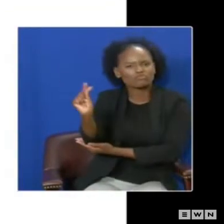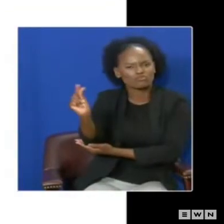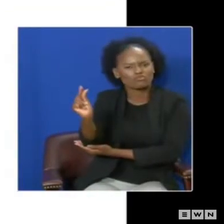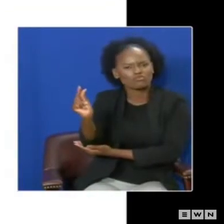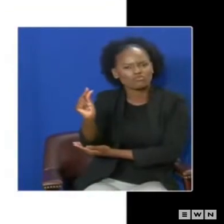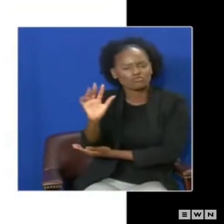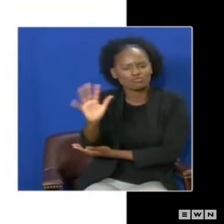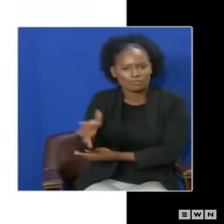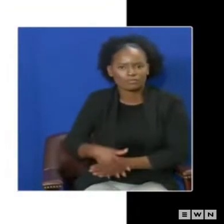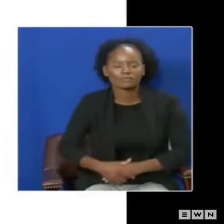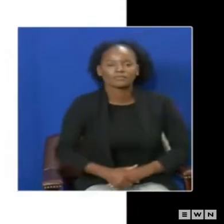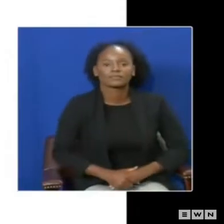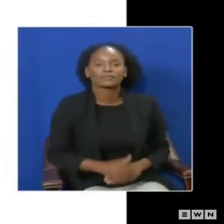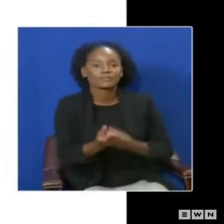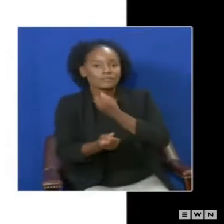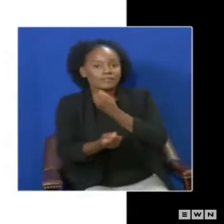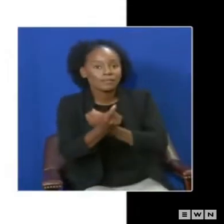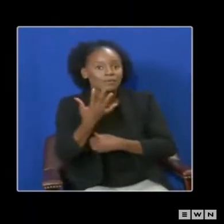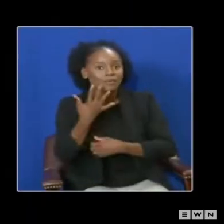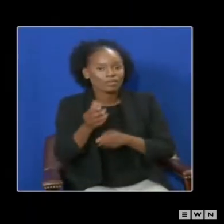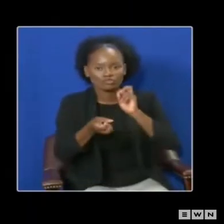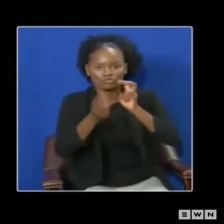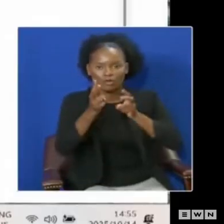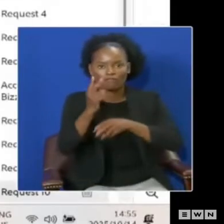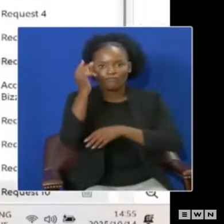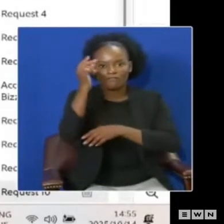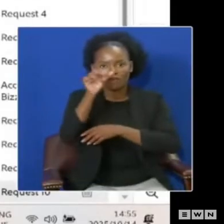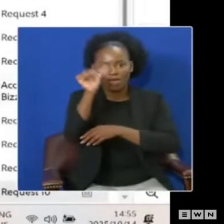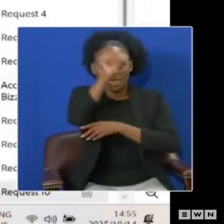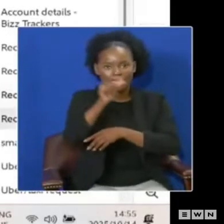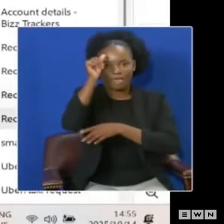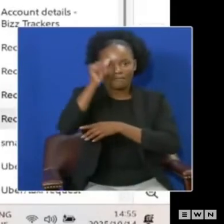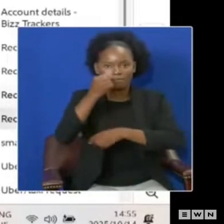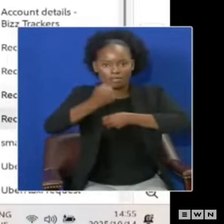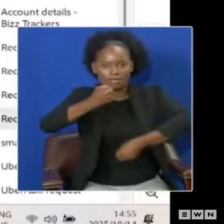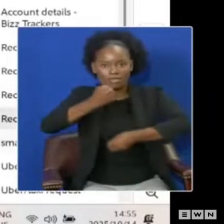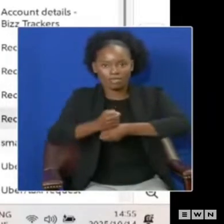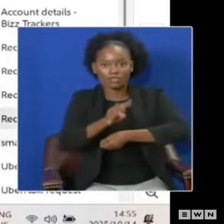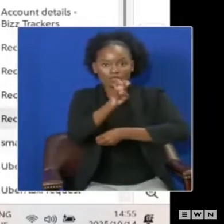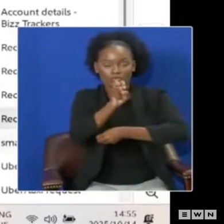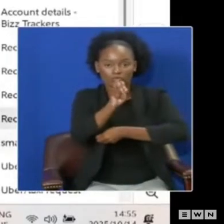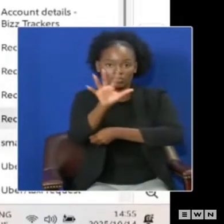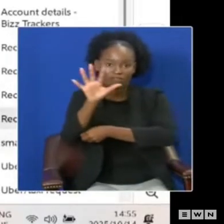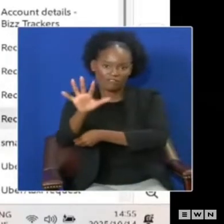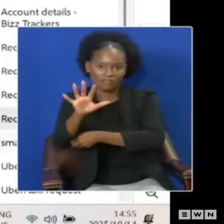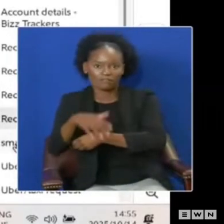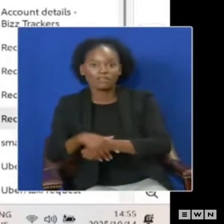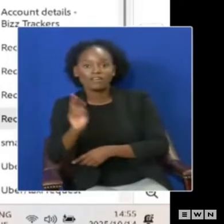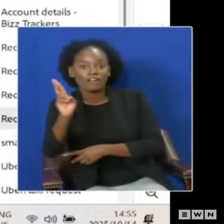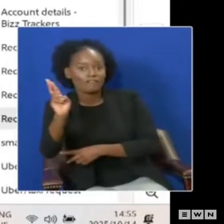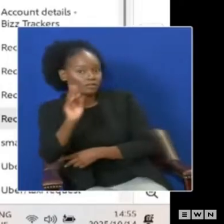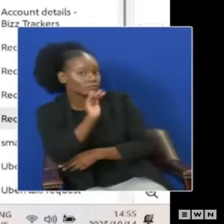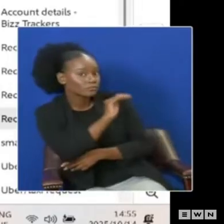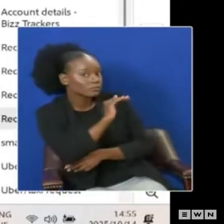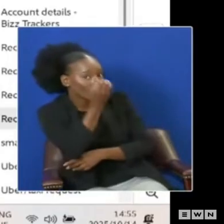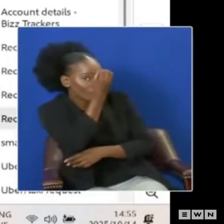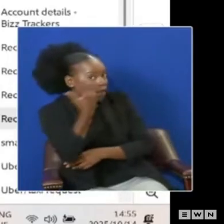April 2025. Mr. Rafadi says, please don't forget.